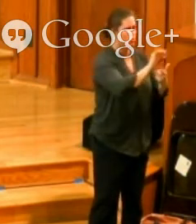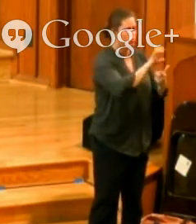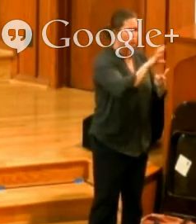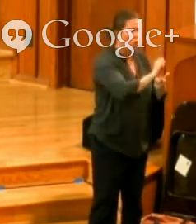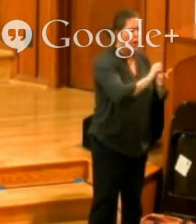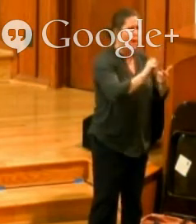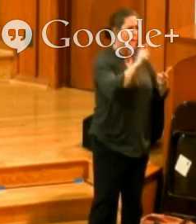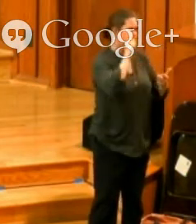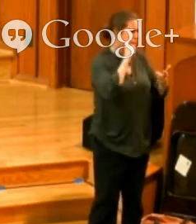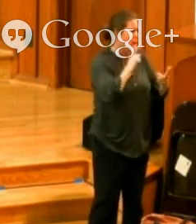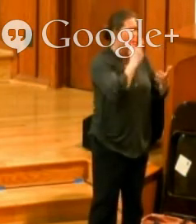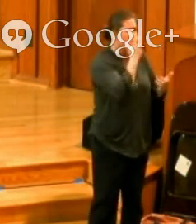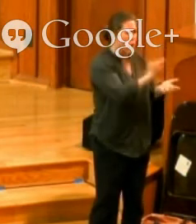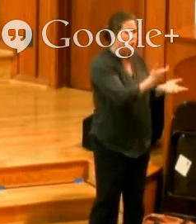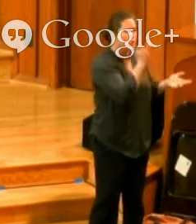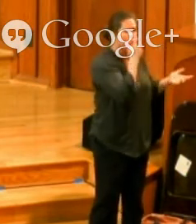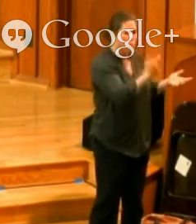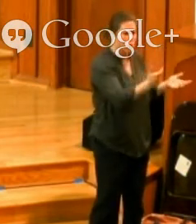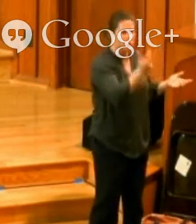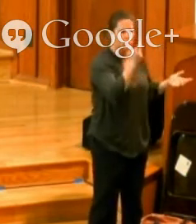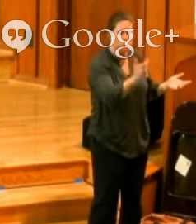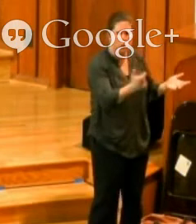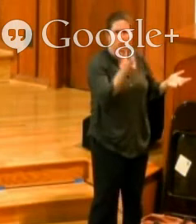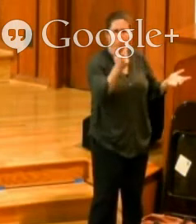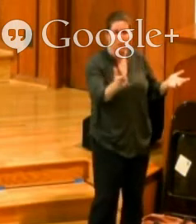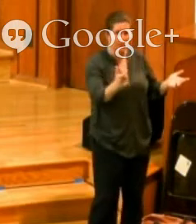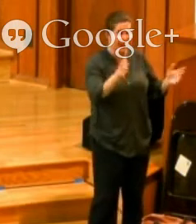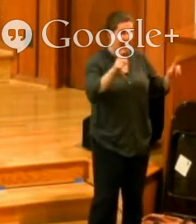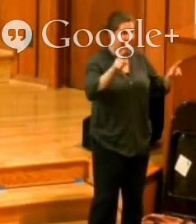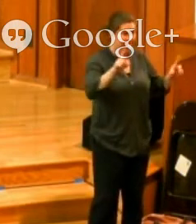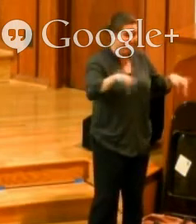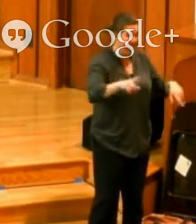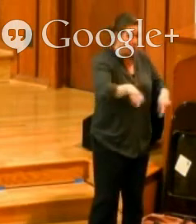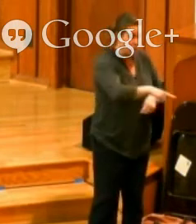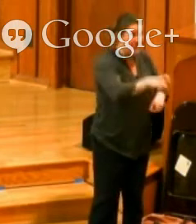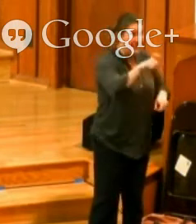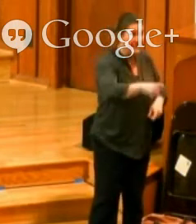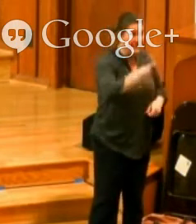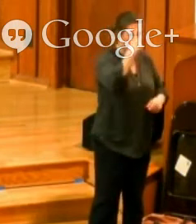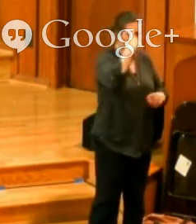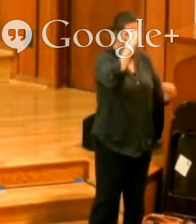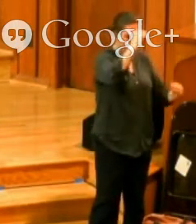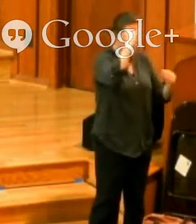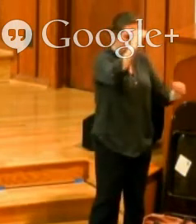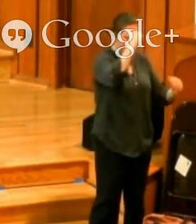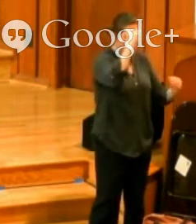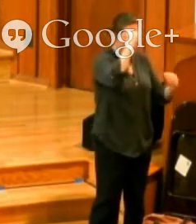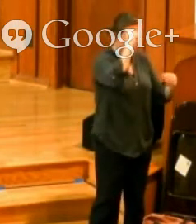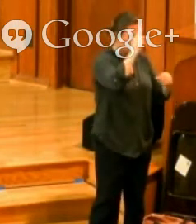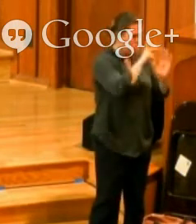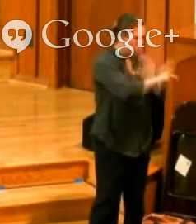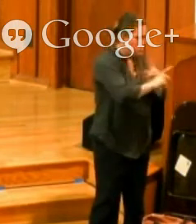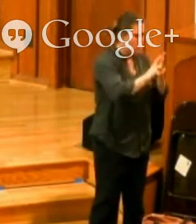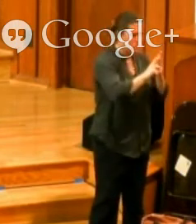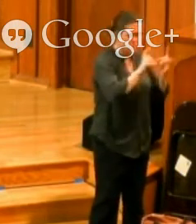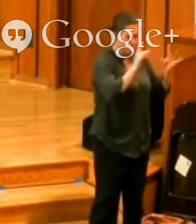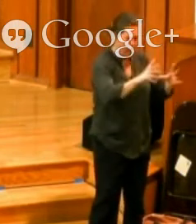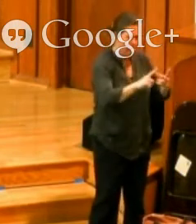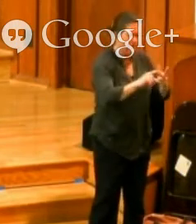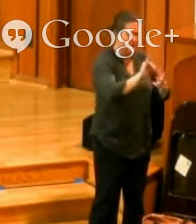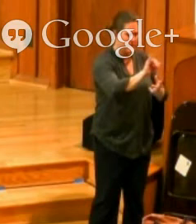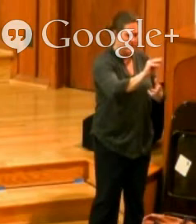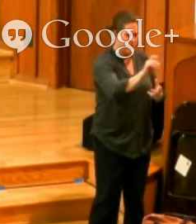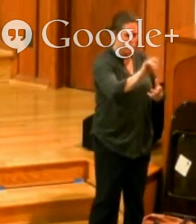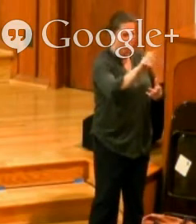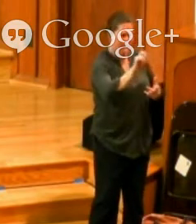going to happen? Is that the diet that our children need to be feeding themselves? A diet of murder and a diet of violence and a diet of immorality? Is that what